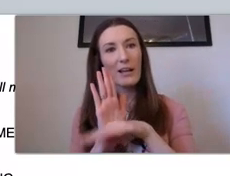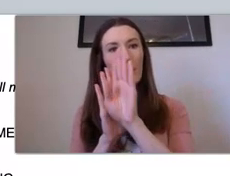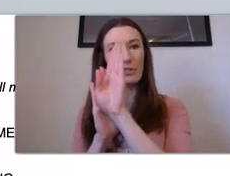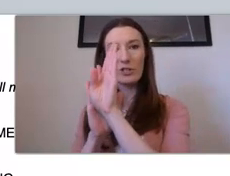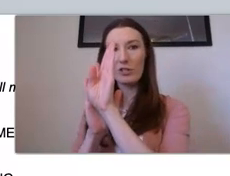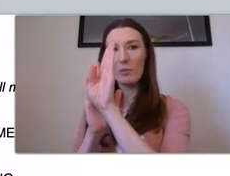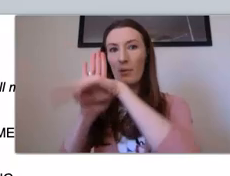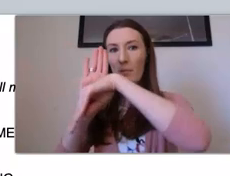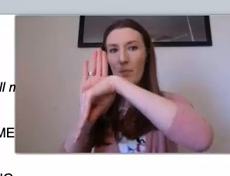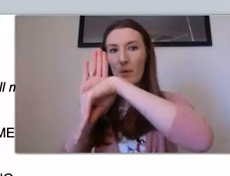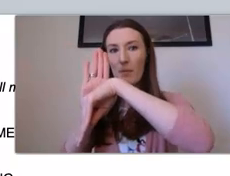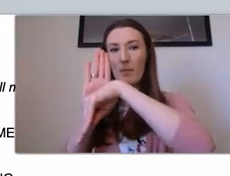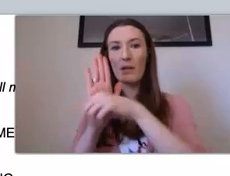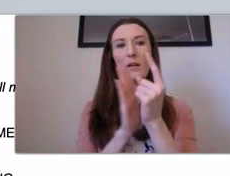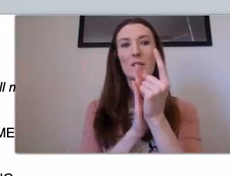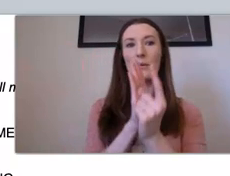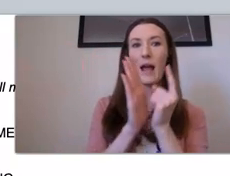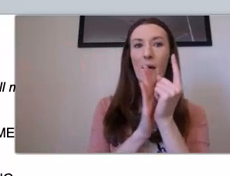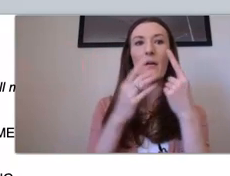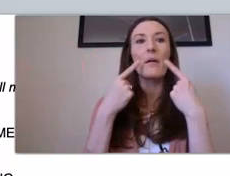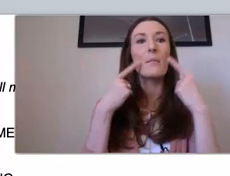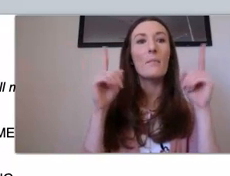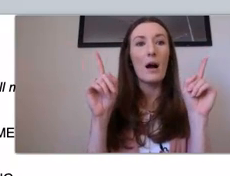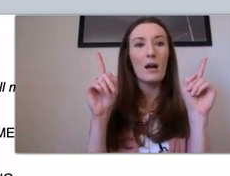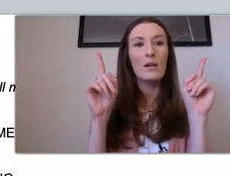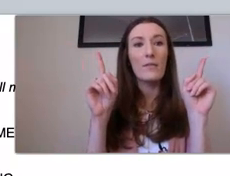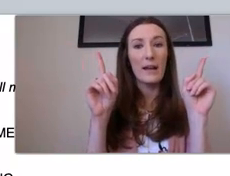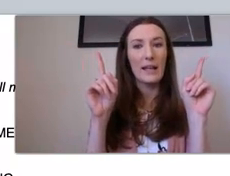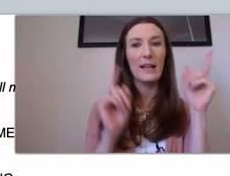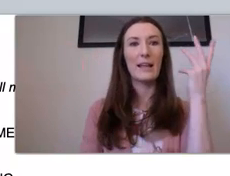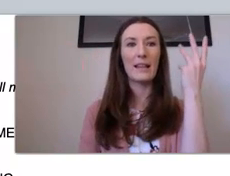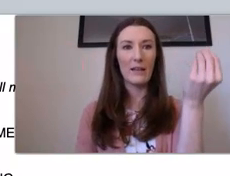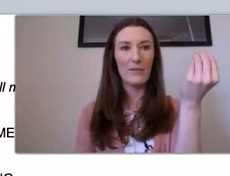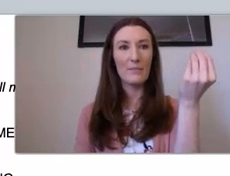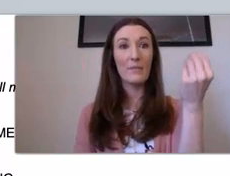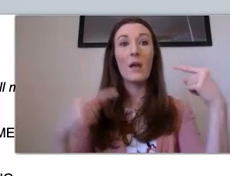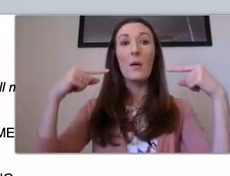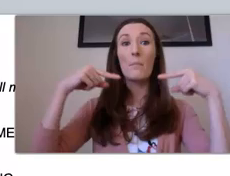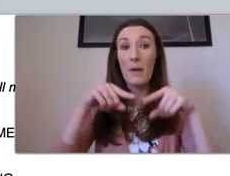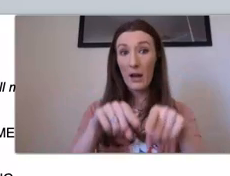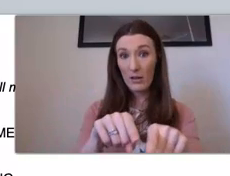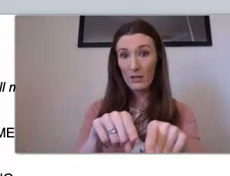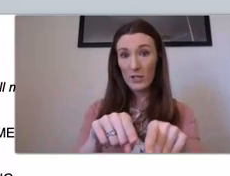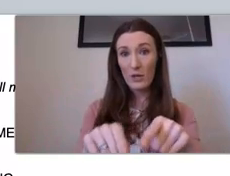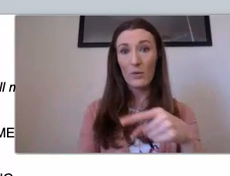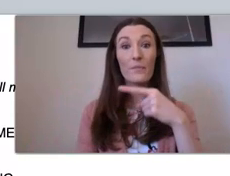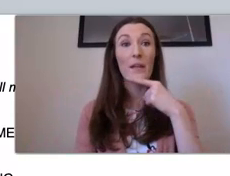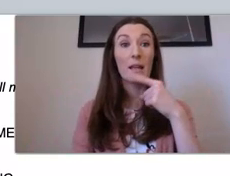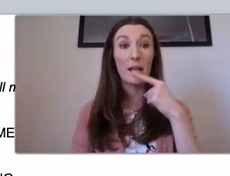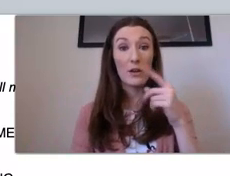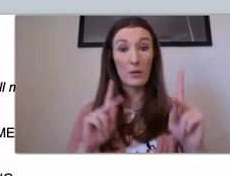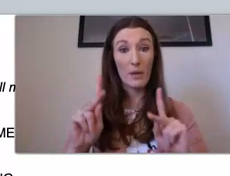hour, which you just do boop, boop, to an hour. Pop, finally, leave. Parallel